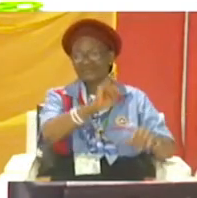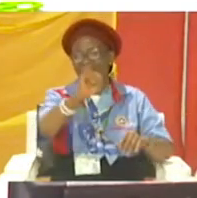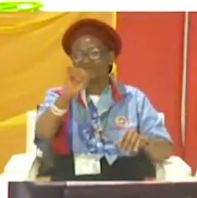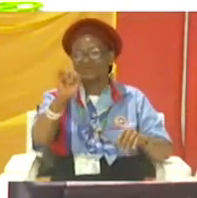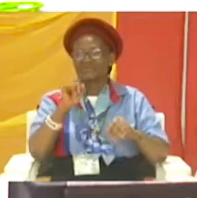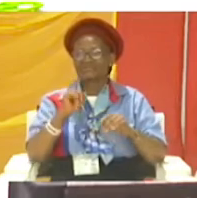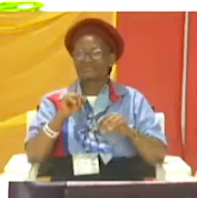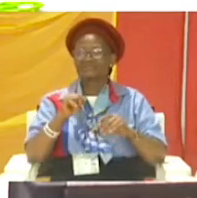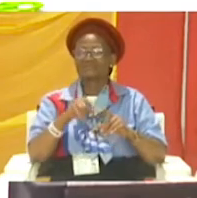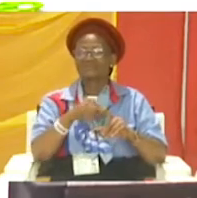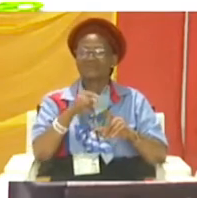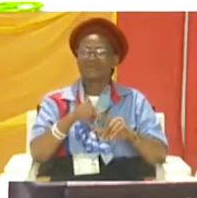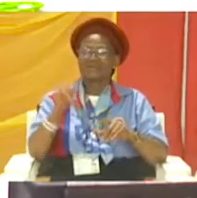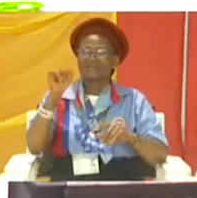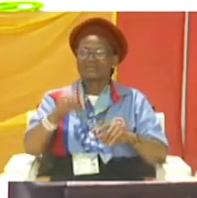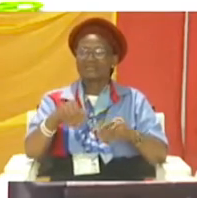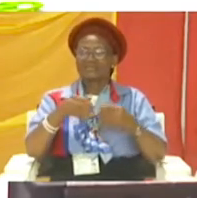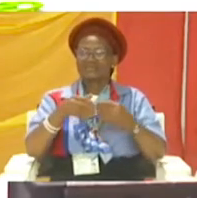flowing. When they lose it,